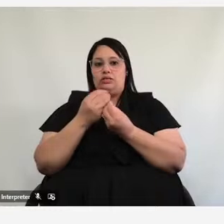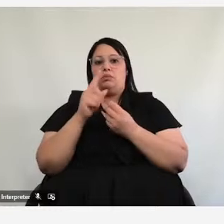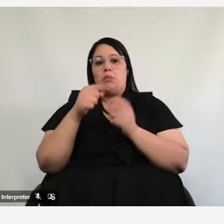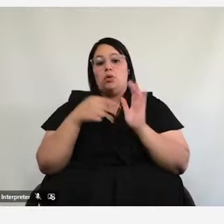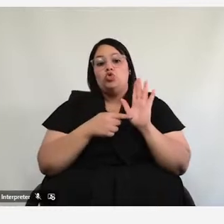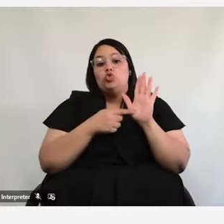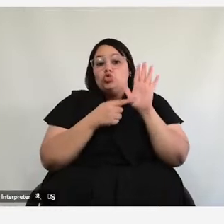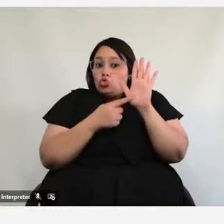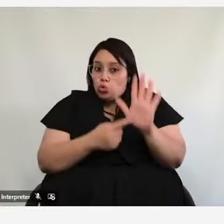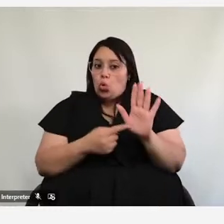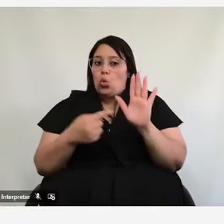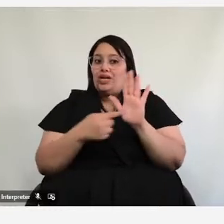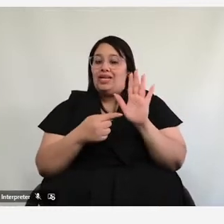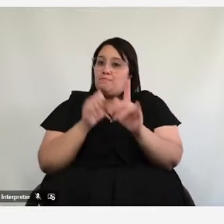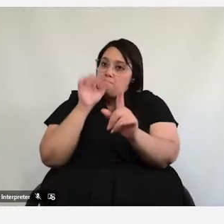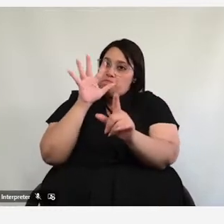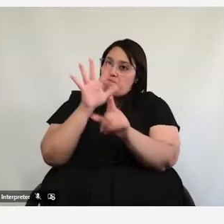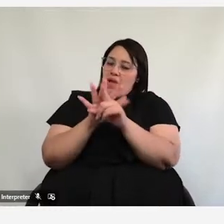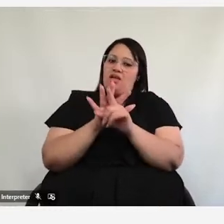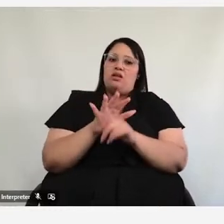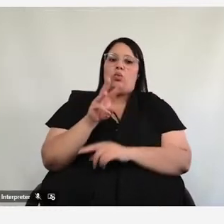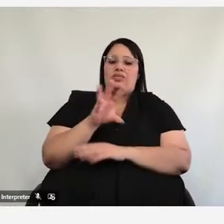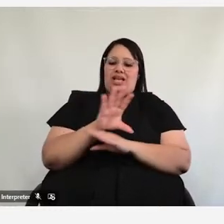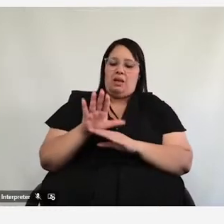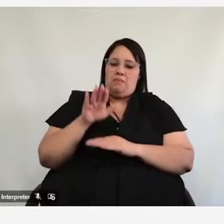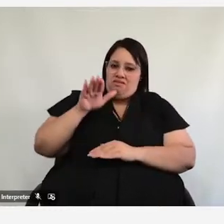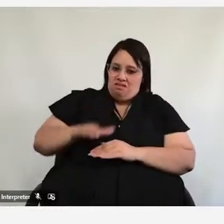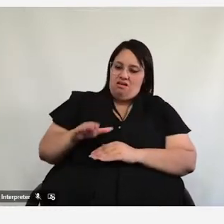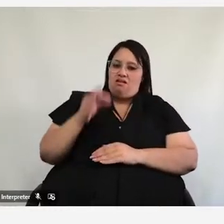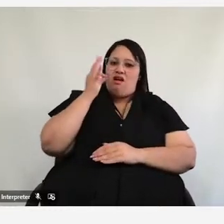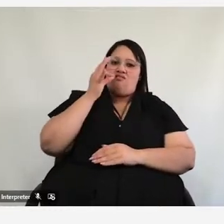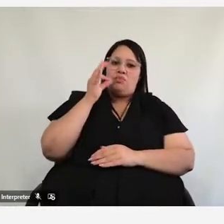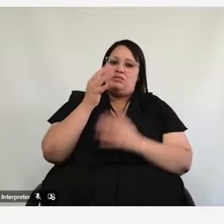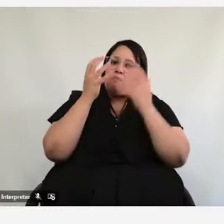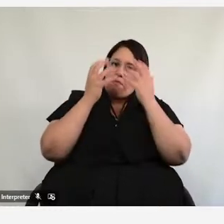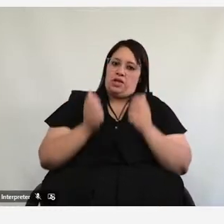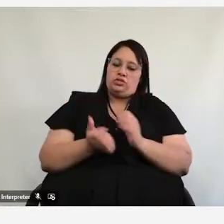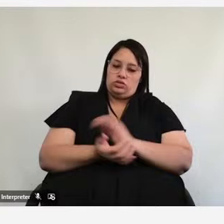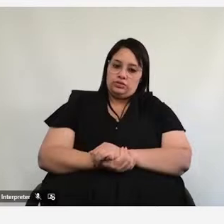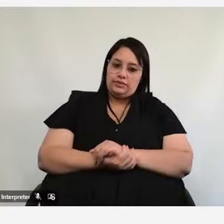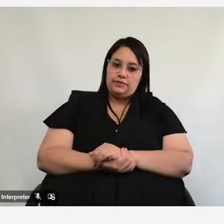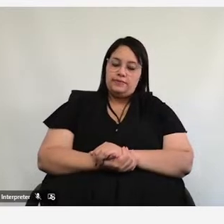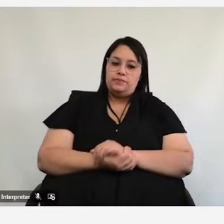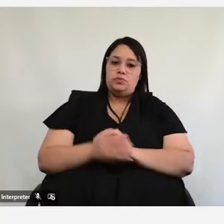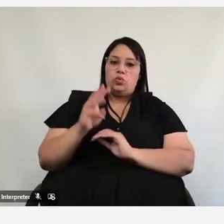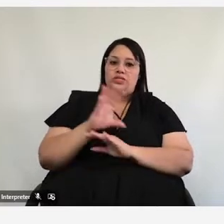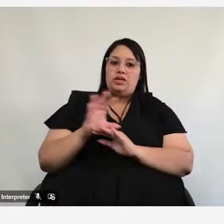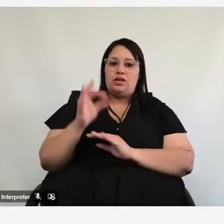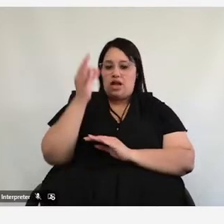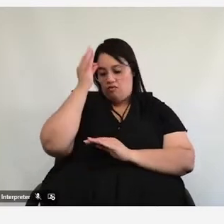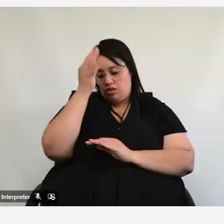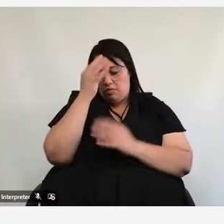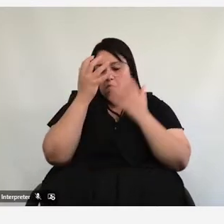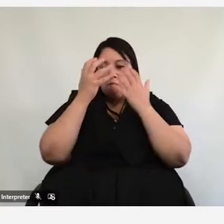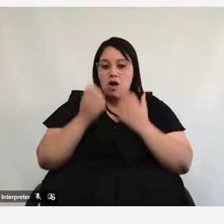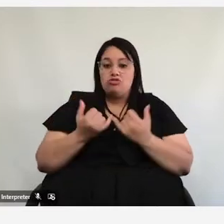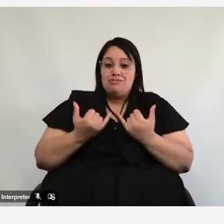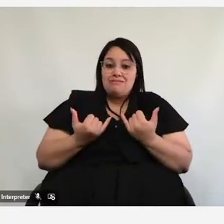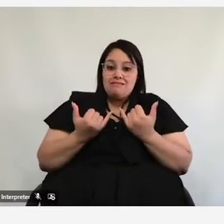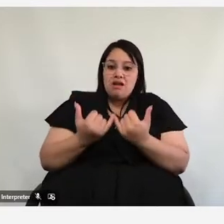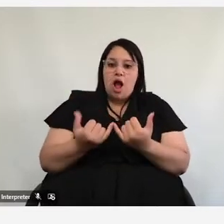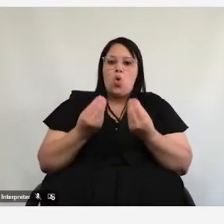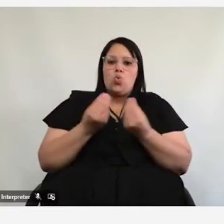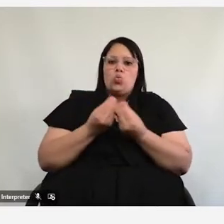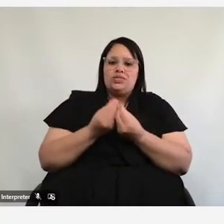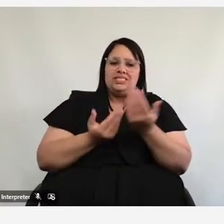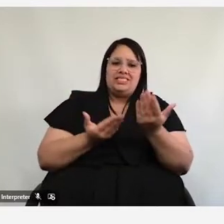the impact it may have on the Western Cape government budget. The Western Cape government budget currently, our goods and